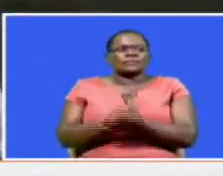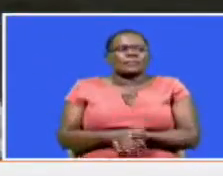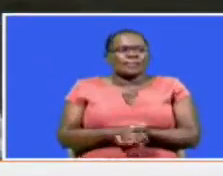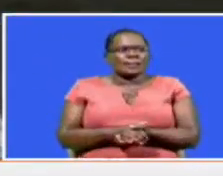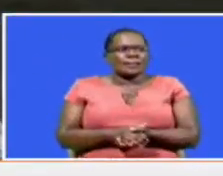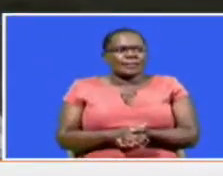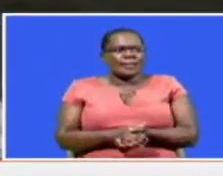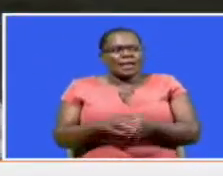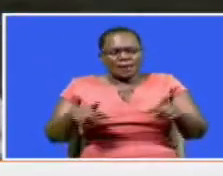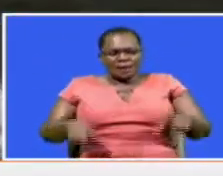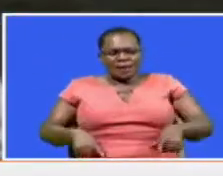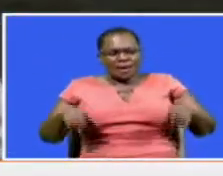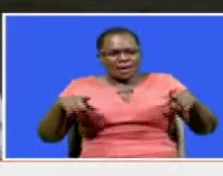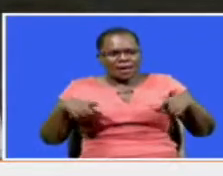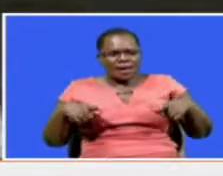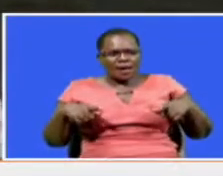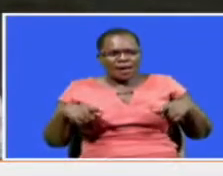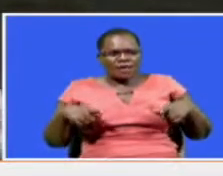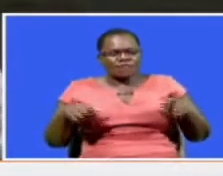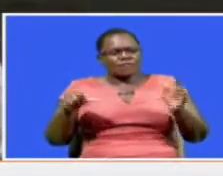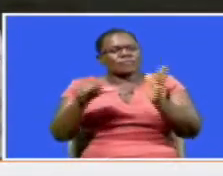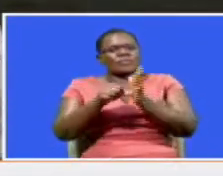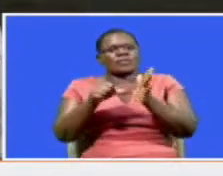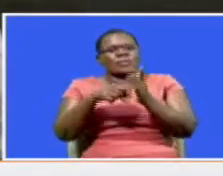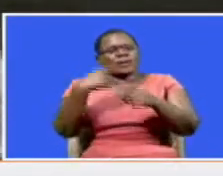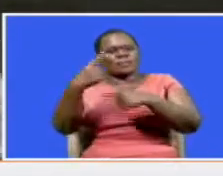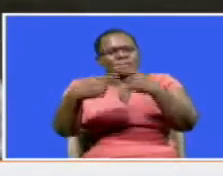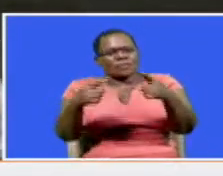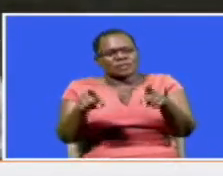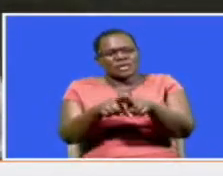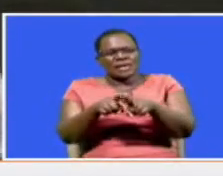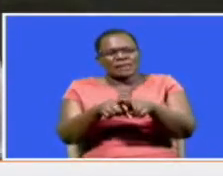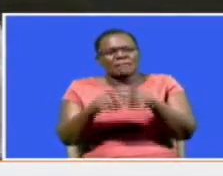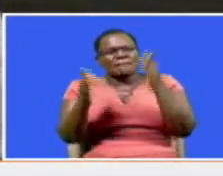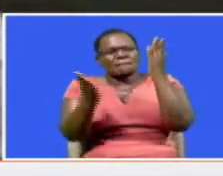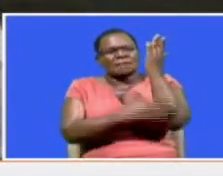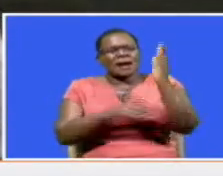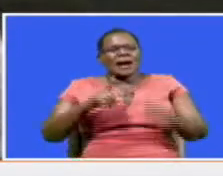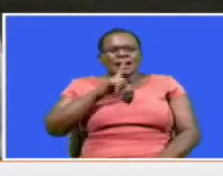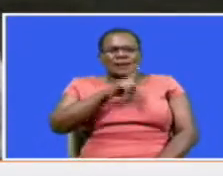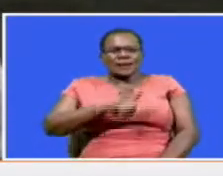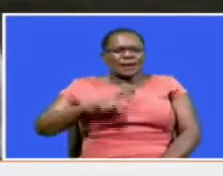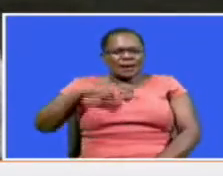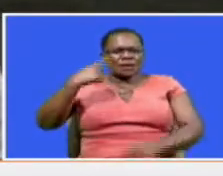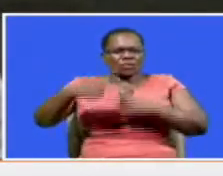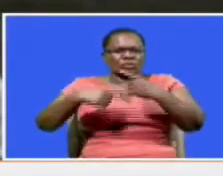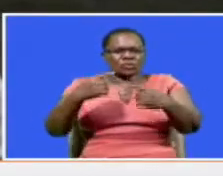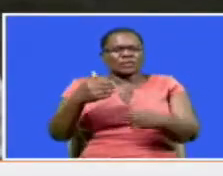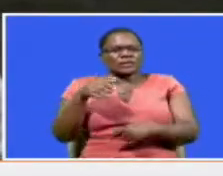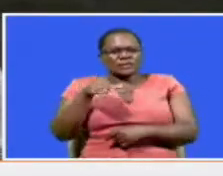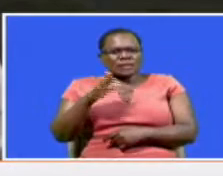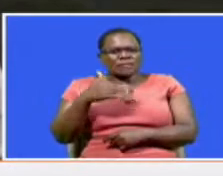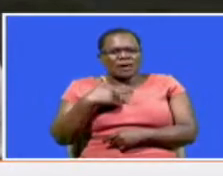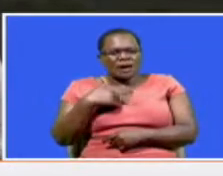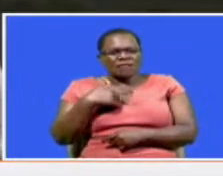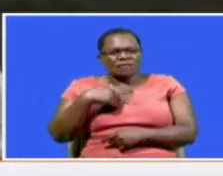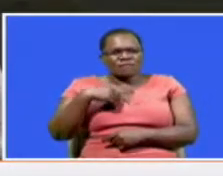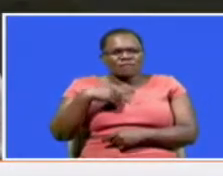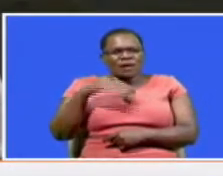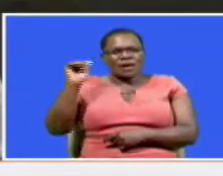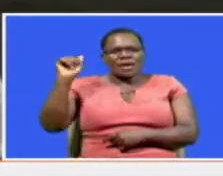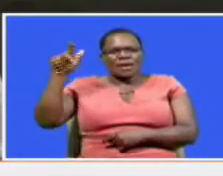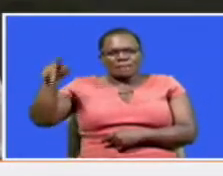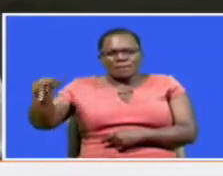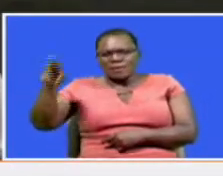Arnold Moody's life has been a roller coaster, a cocktail of fortunes and misfortunes. He has donned the administration